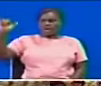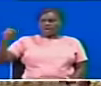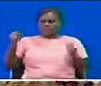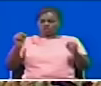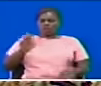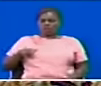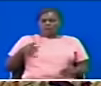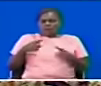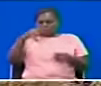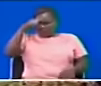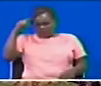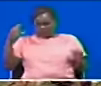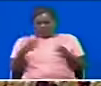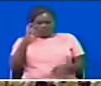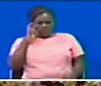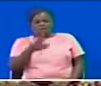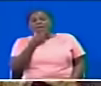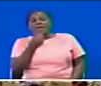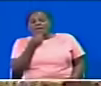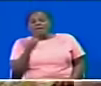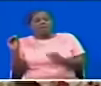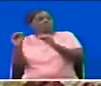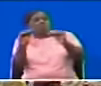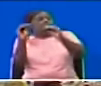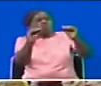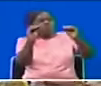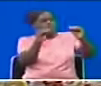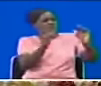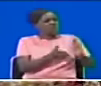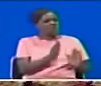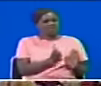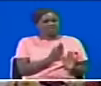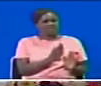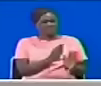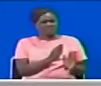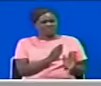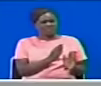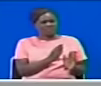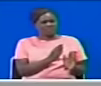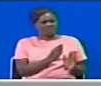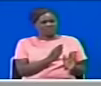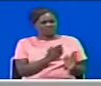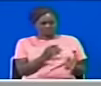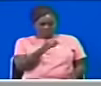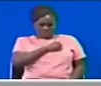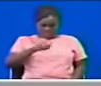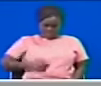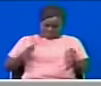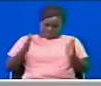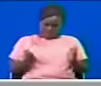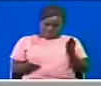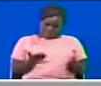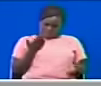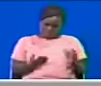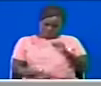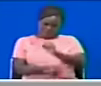but just because of that. But look at the men, how they shifted very fast. But then, Senator, maybe Mumbi, you can weigh in